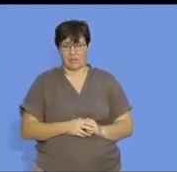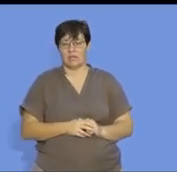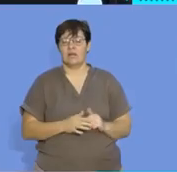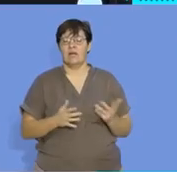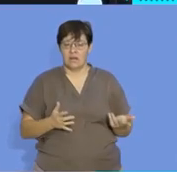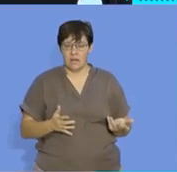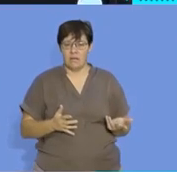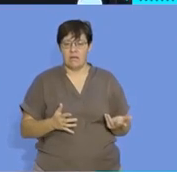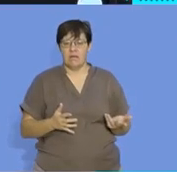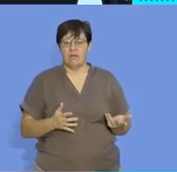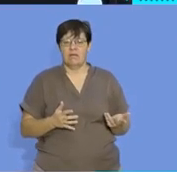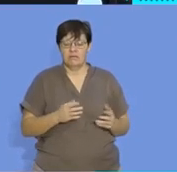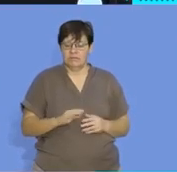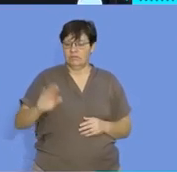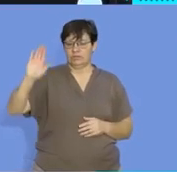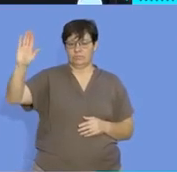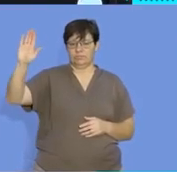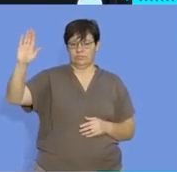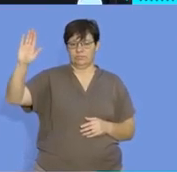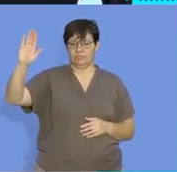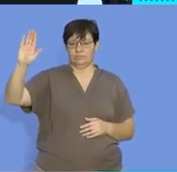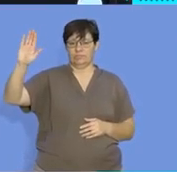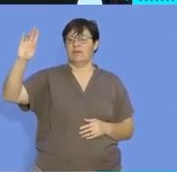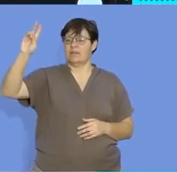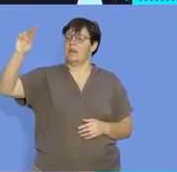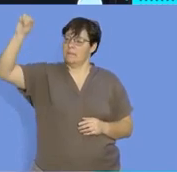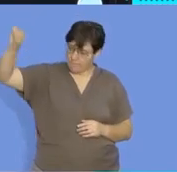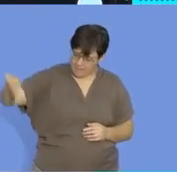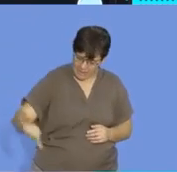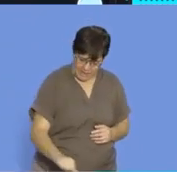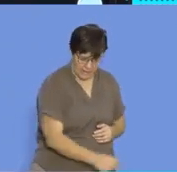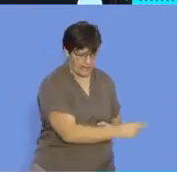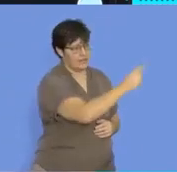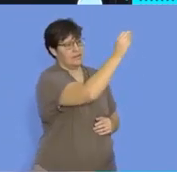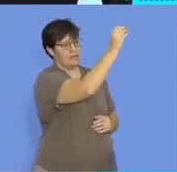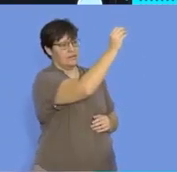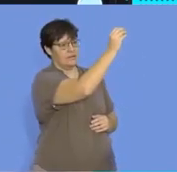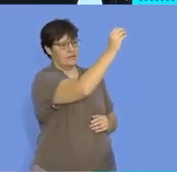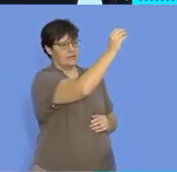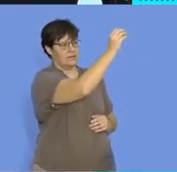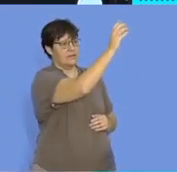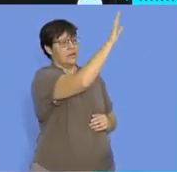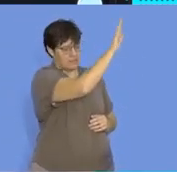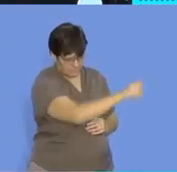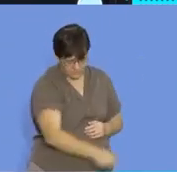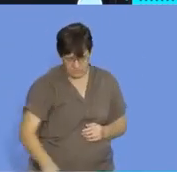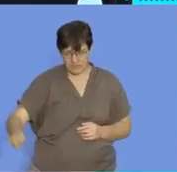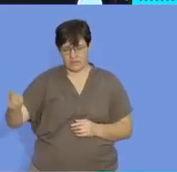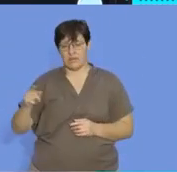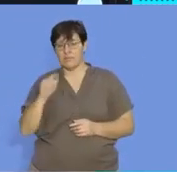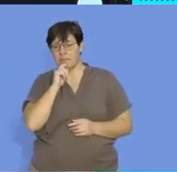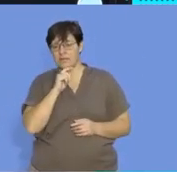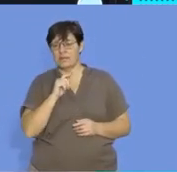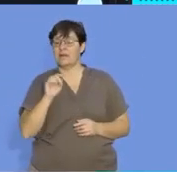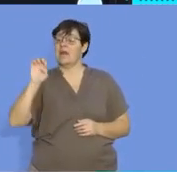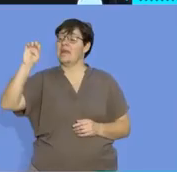actually has to stop before it can come back down. So at this point, its kinetic